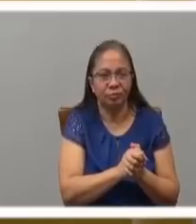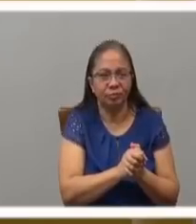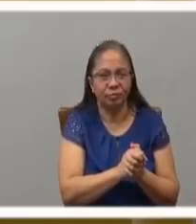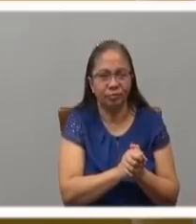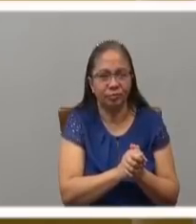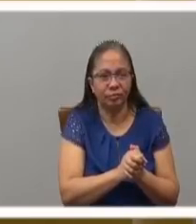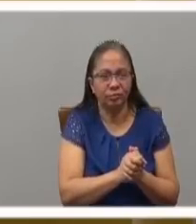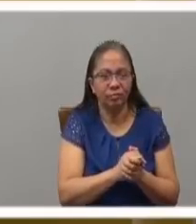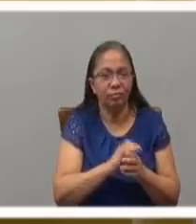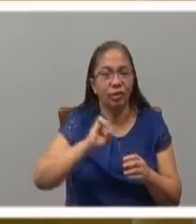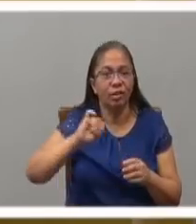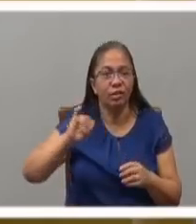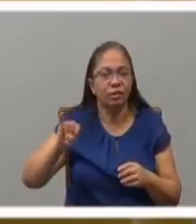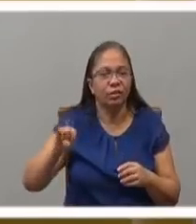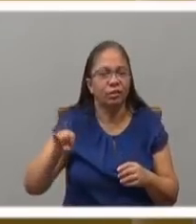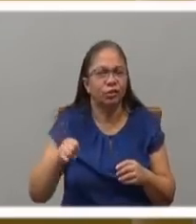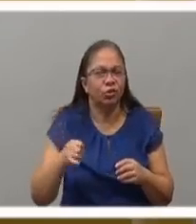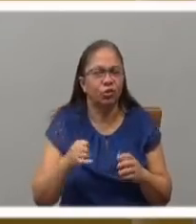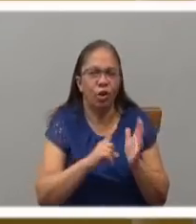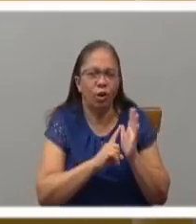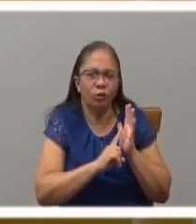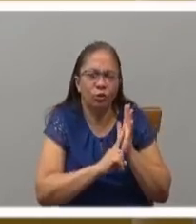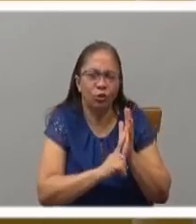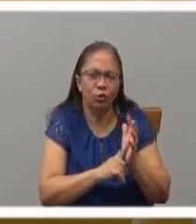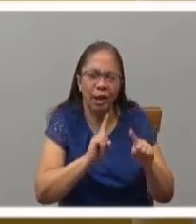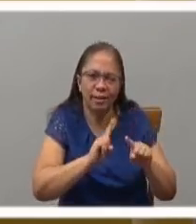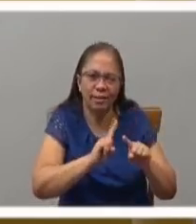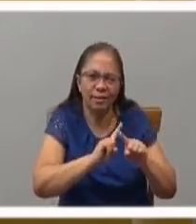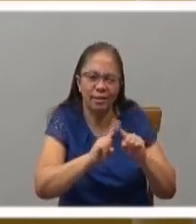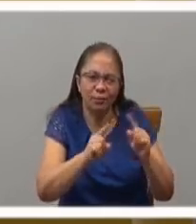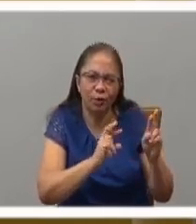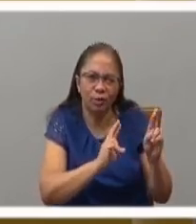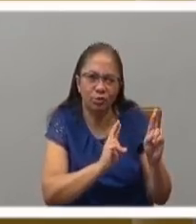John exhibited a different response